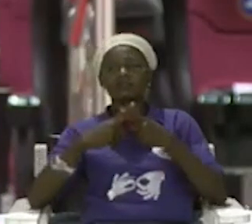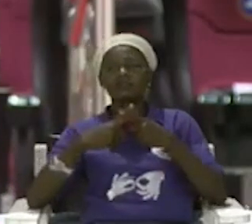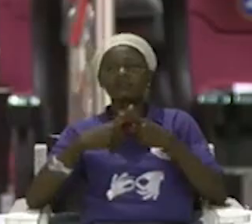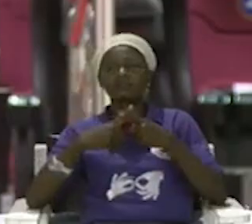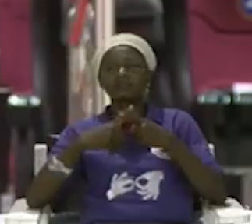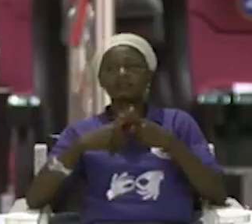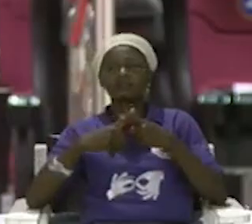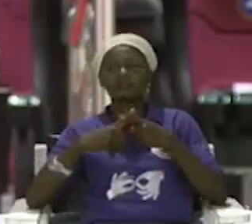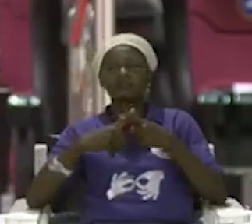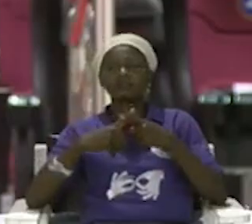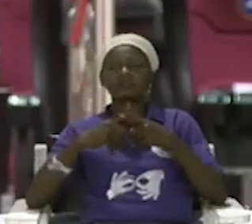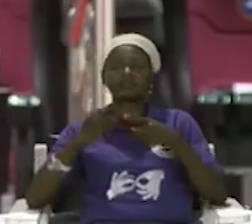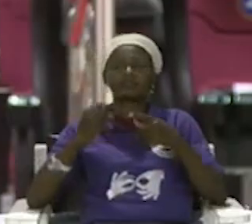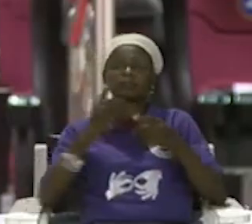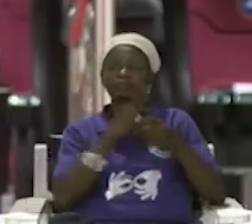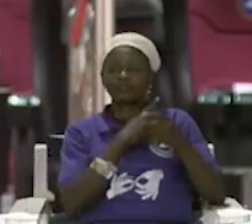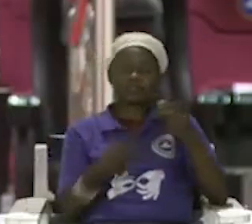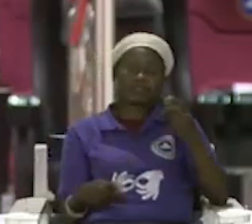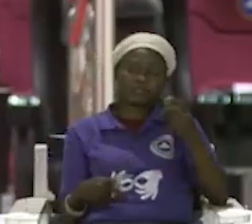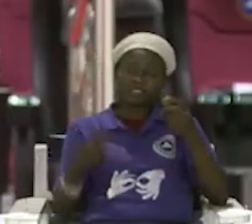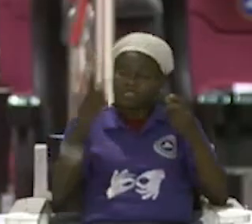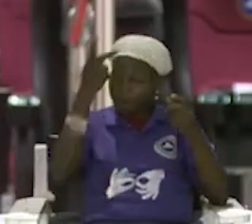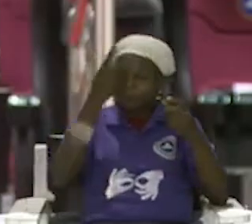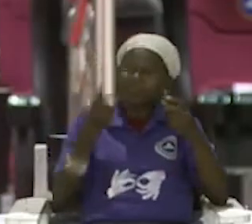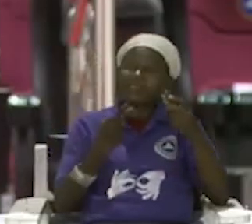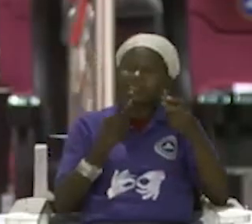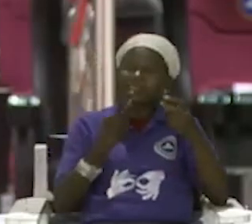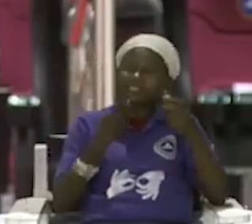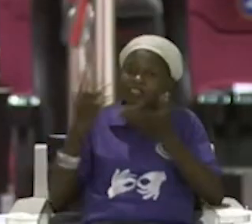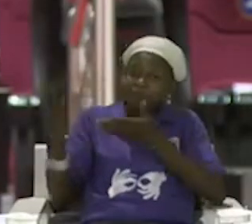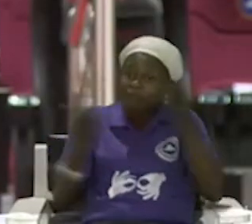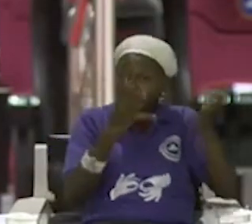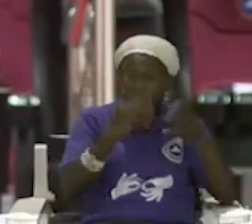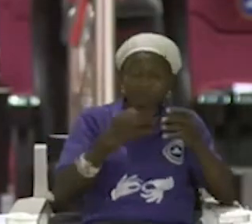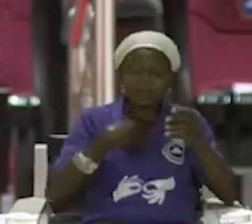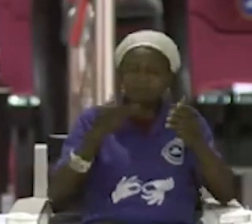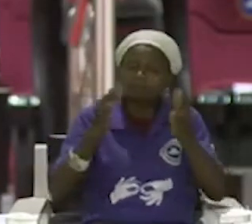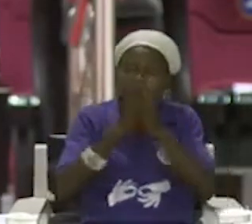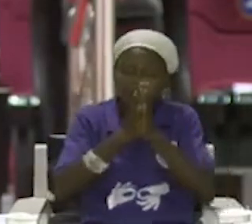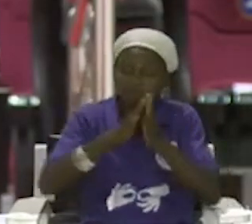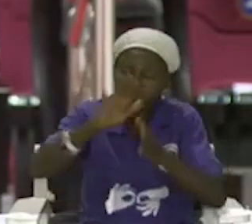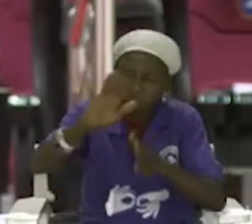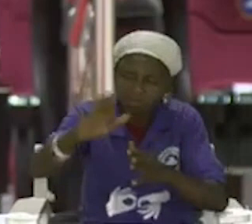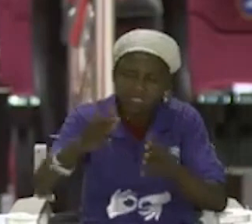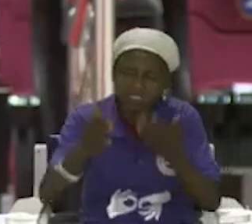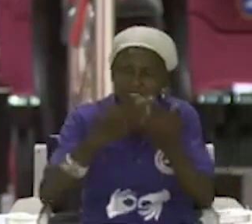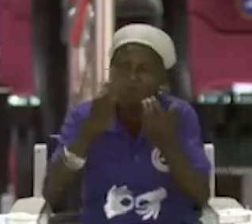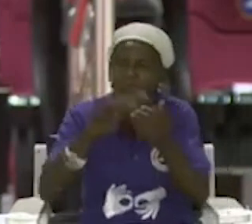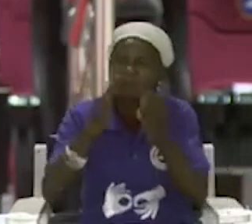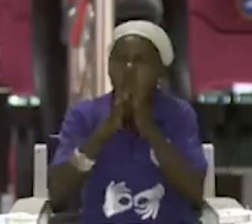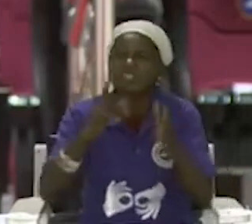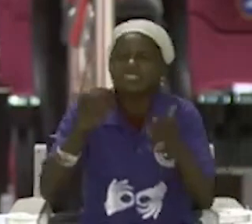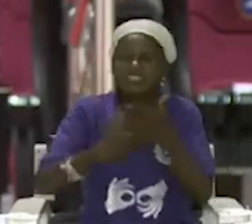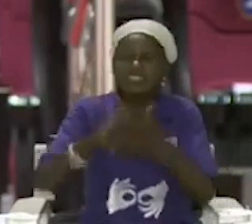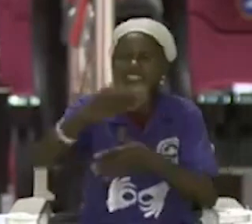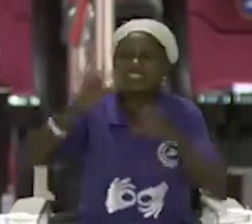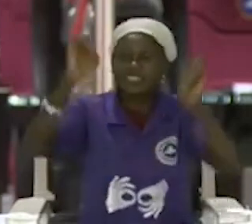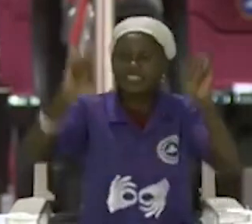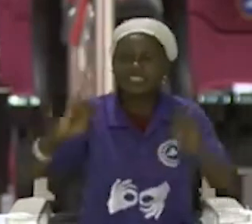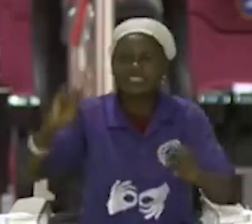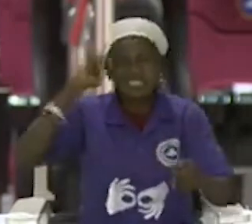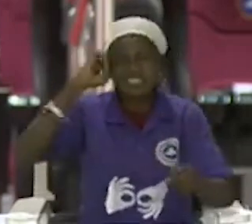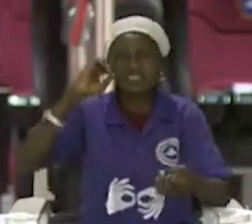the parents brought him. We prayed a simple prayer. The next examination, he came